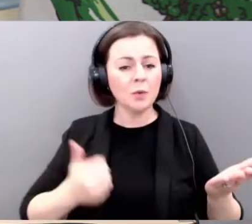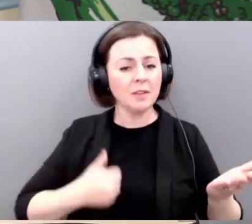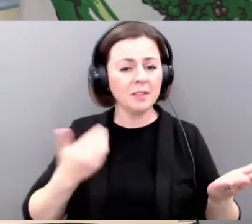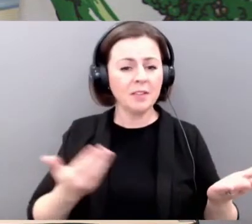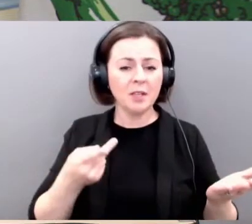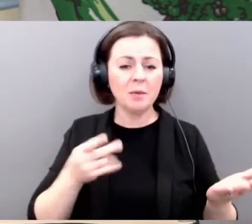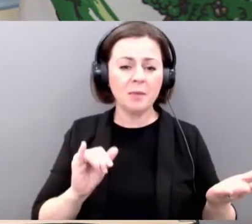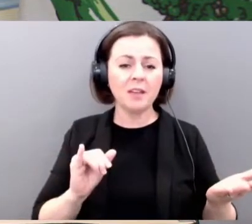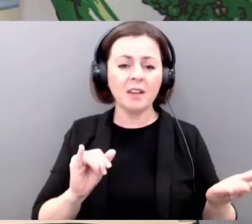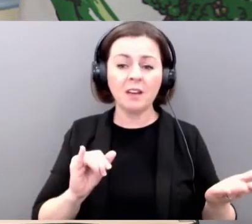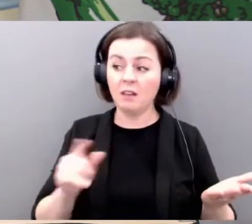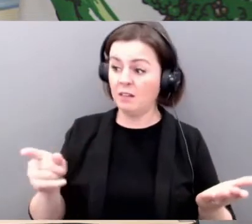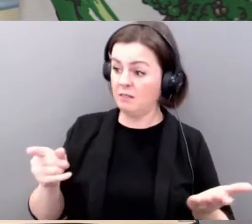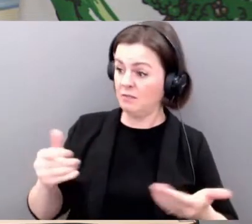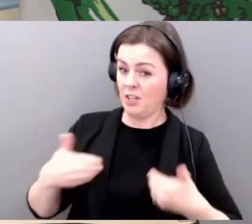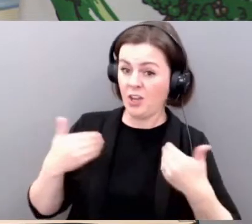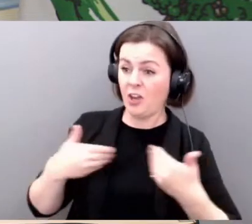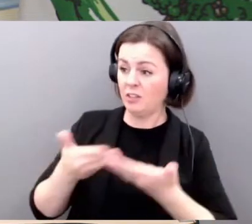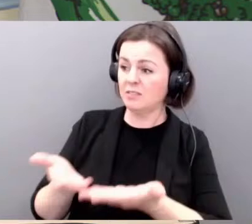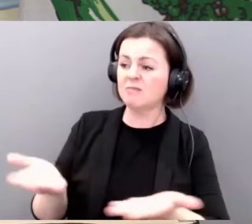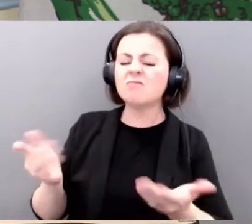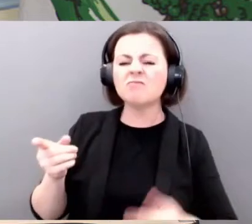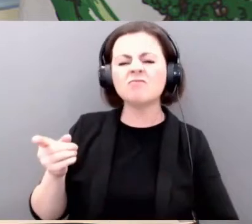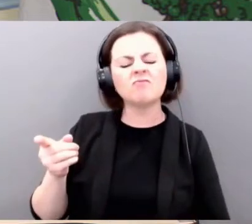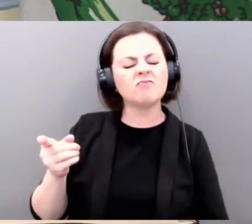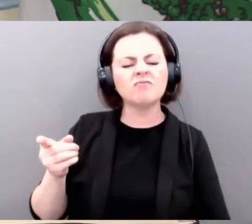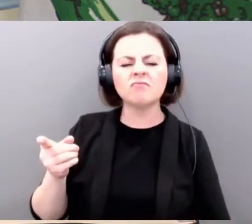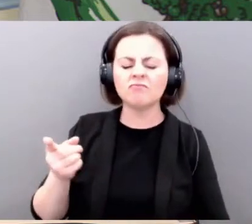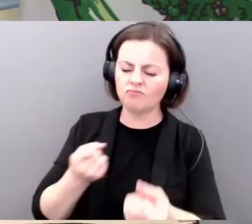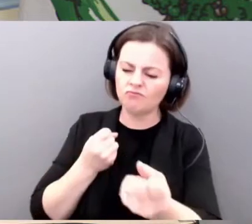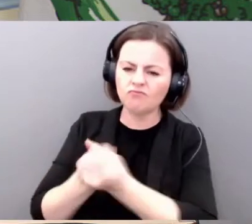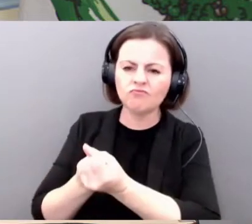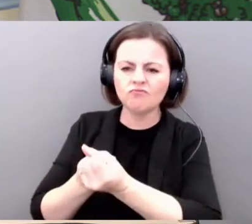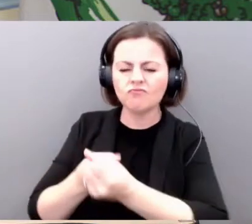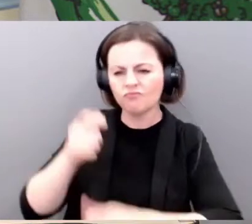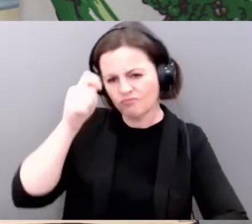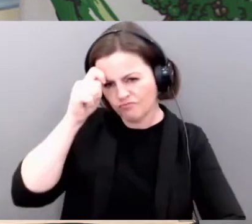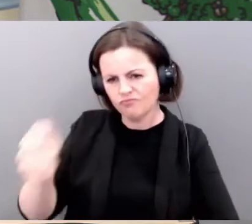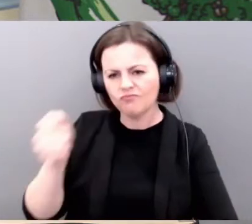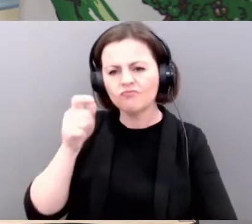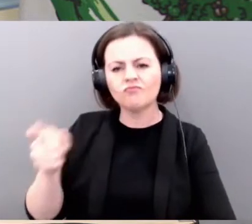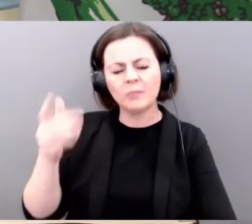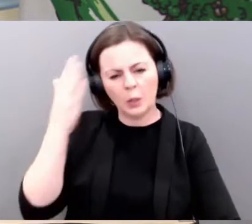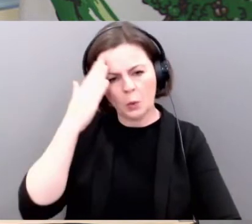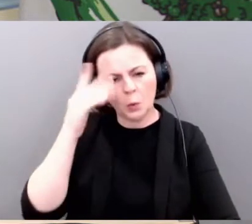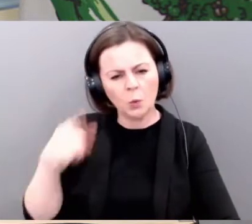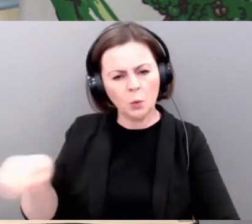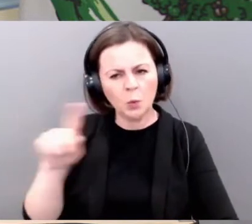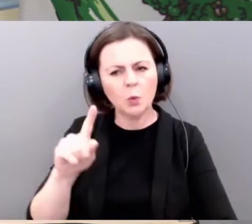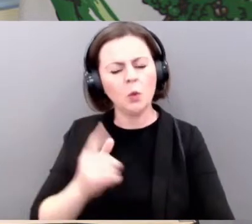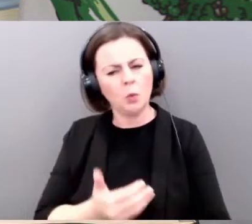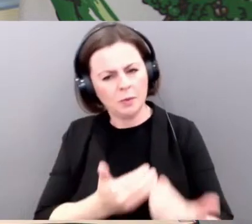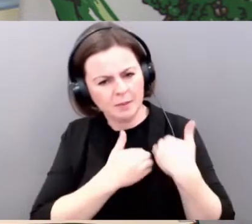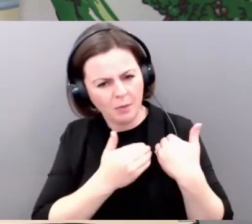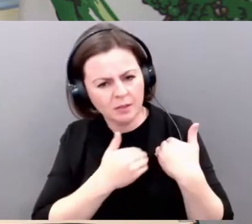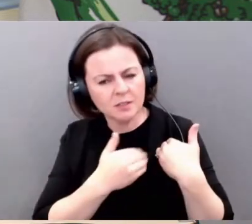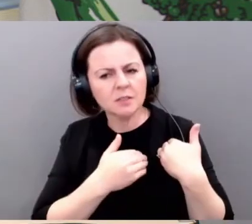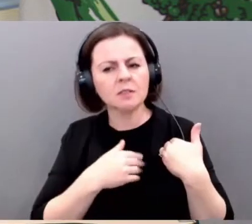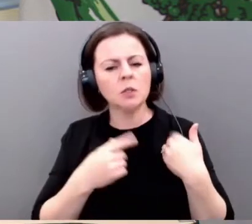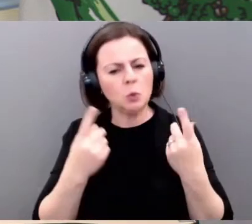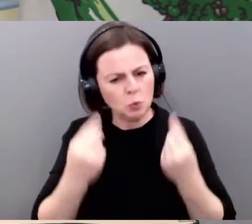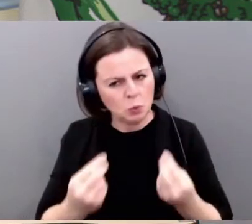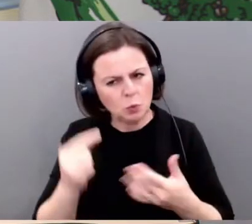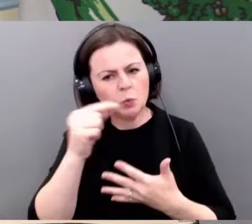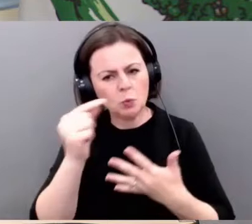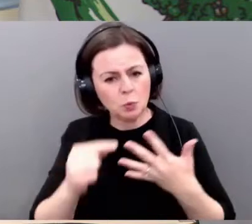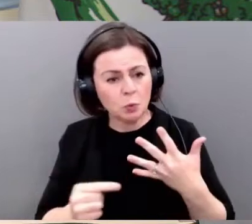this next generation. They know and embrace their civic duty. They know they have to be part of the solution, and they